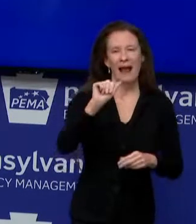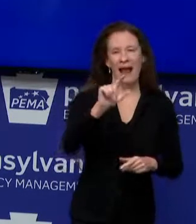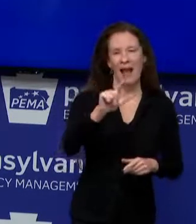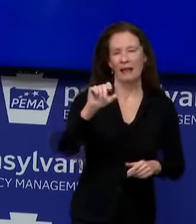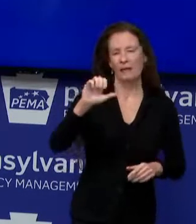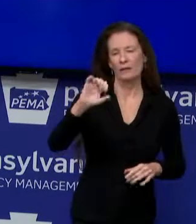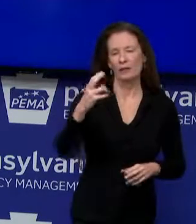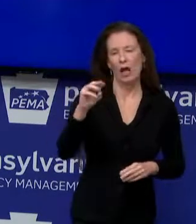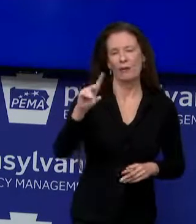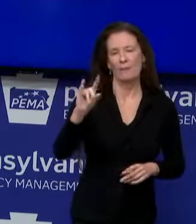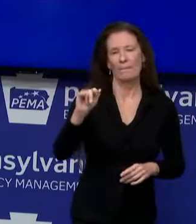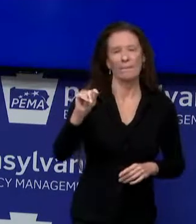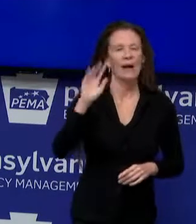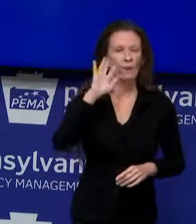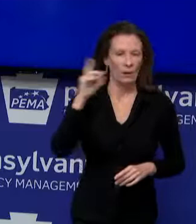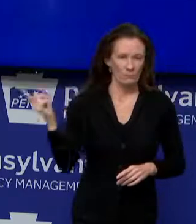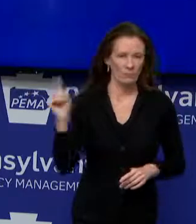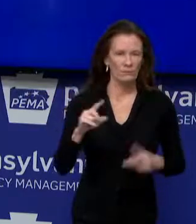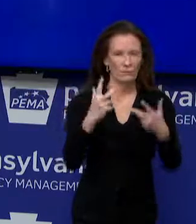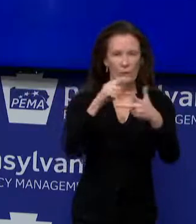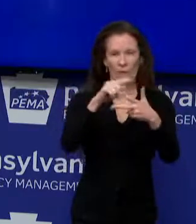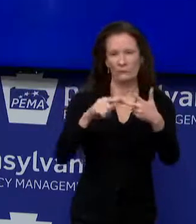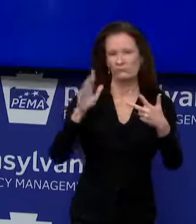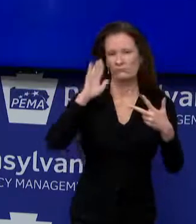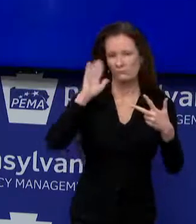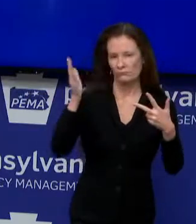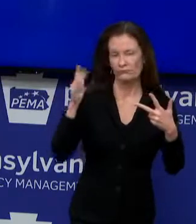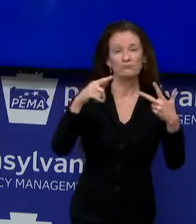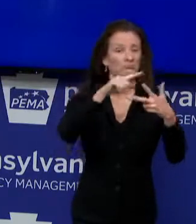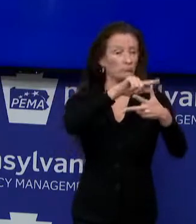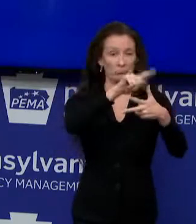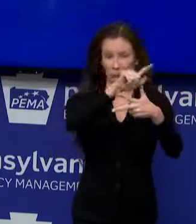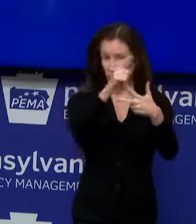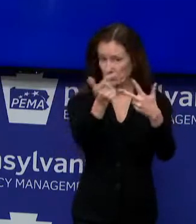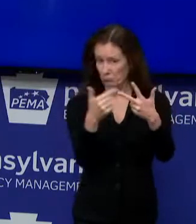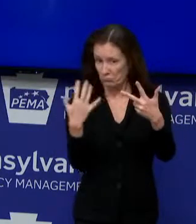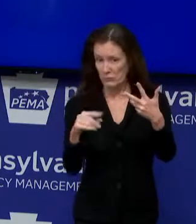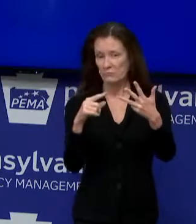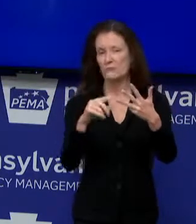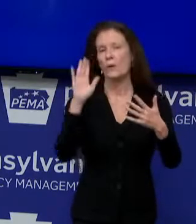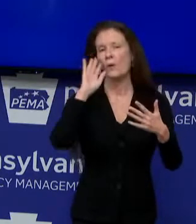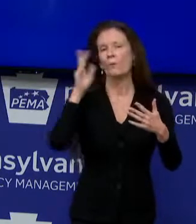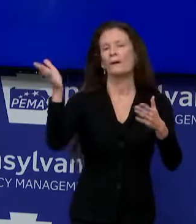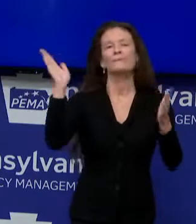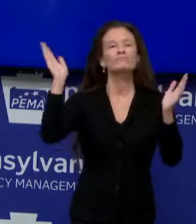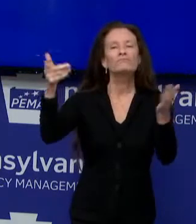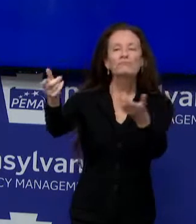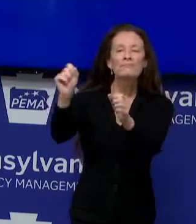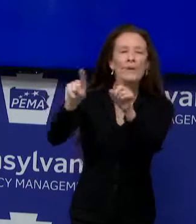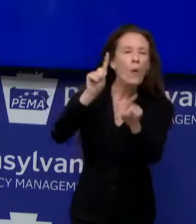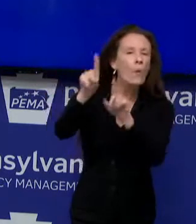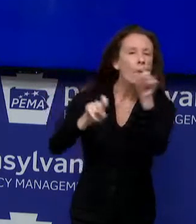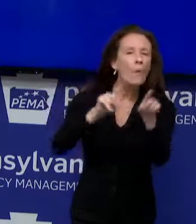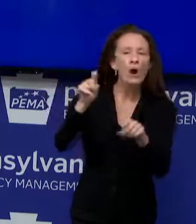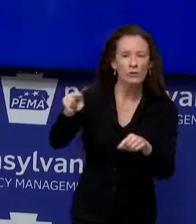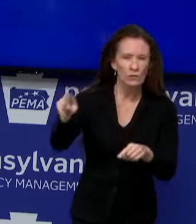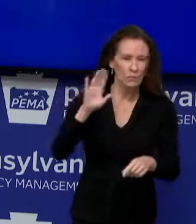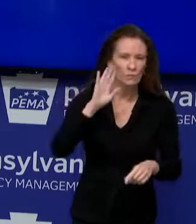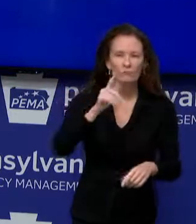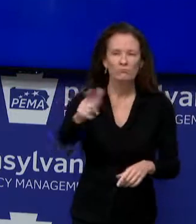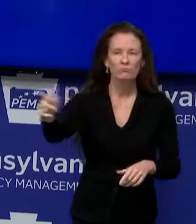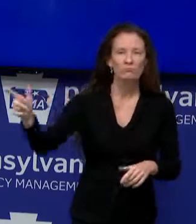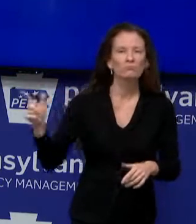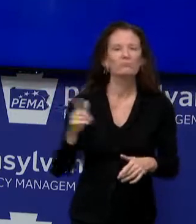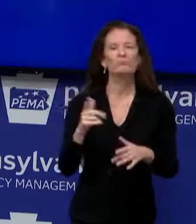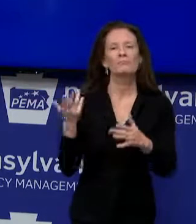reporter in the chat feature, and I will announce the name of the reporter to ask their question. Please remember to mute yourself after your question has been